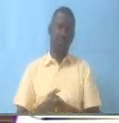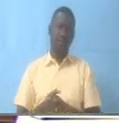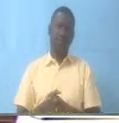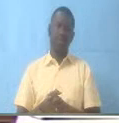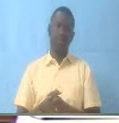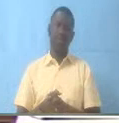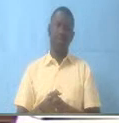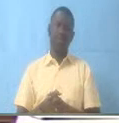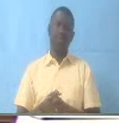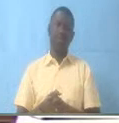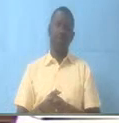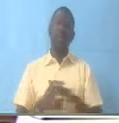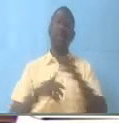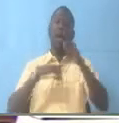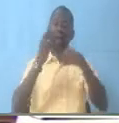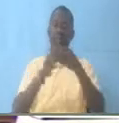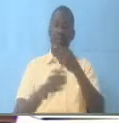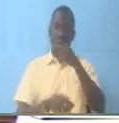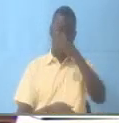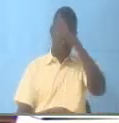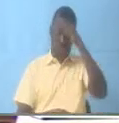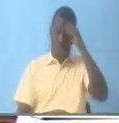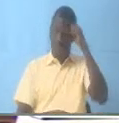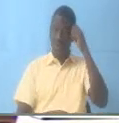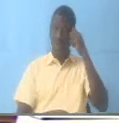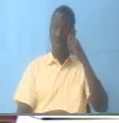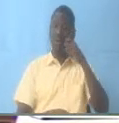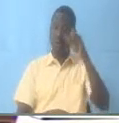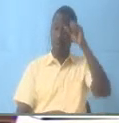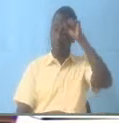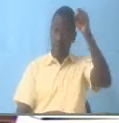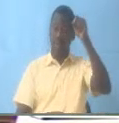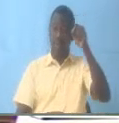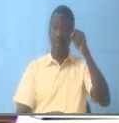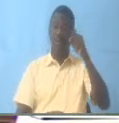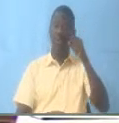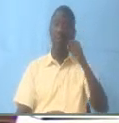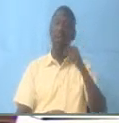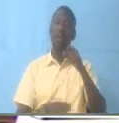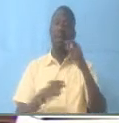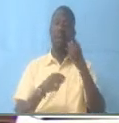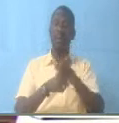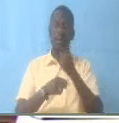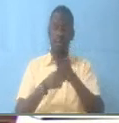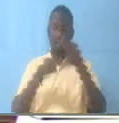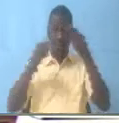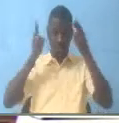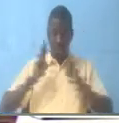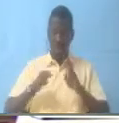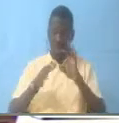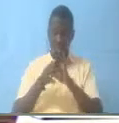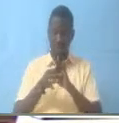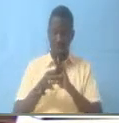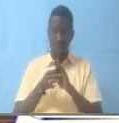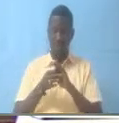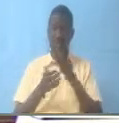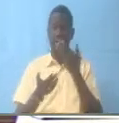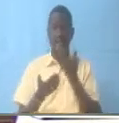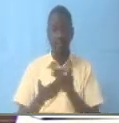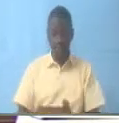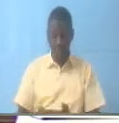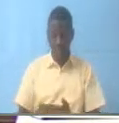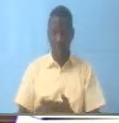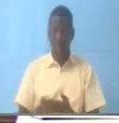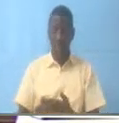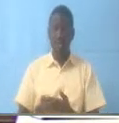After serving as the president of the Gambia Bar Association for 2 terms, what else did you do? gannaaw boo nekkee nag président